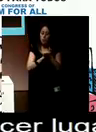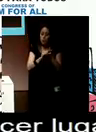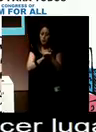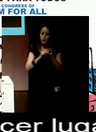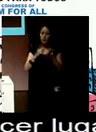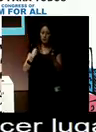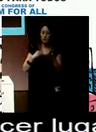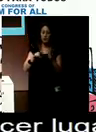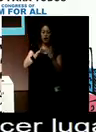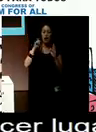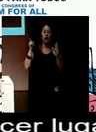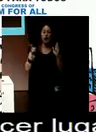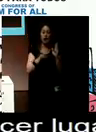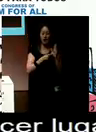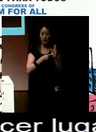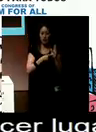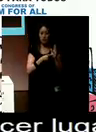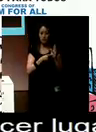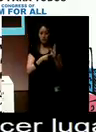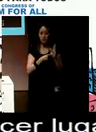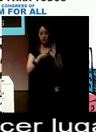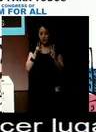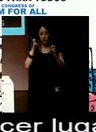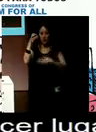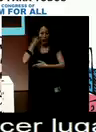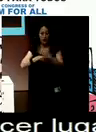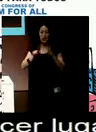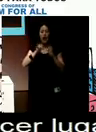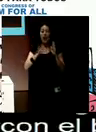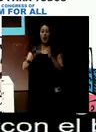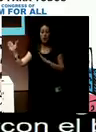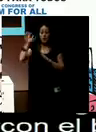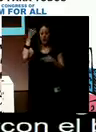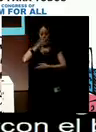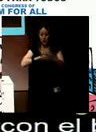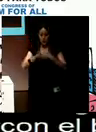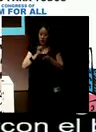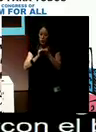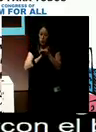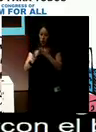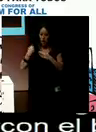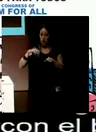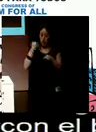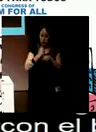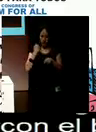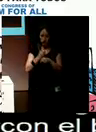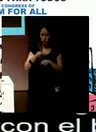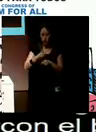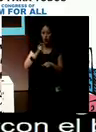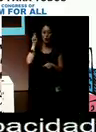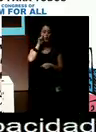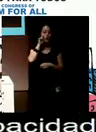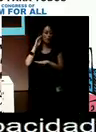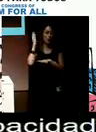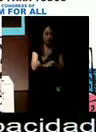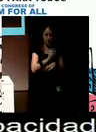and this will also directly and indirectly affect tourism. The purpose of this Disability